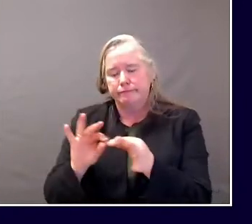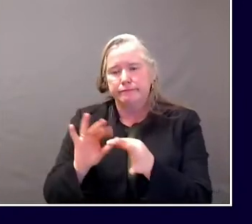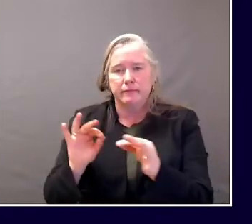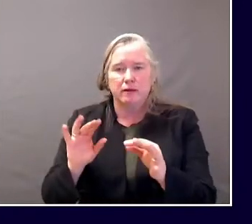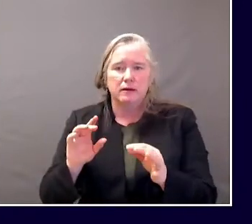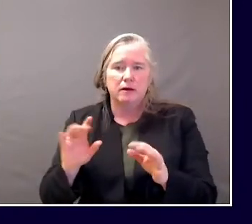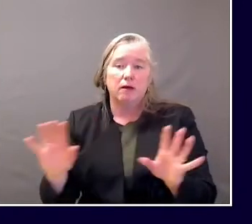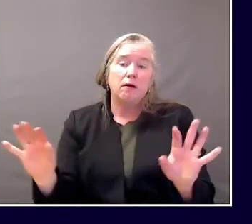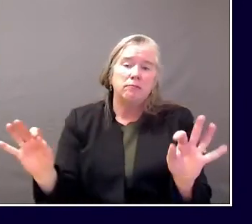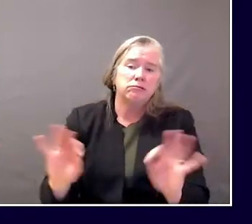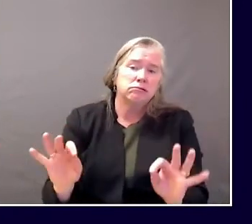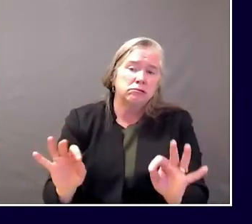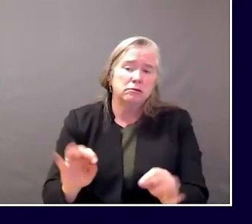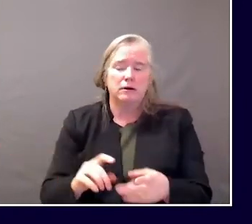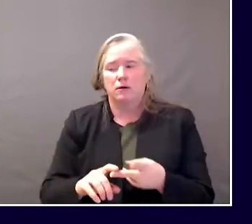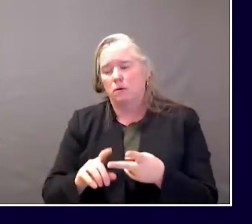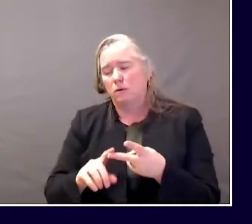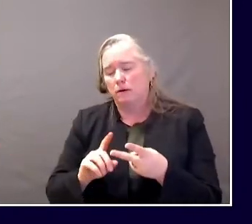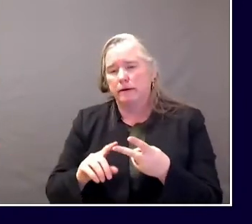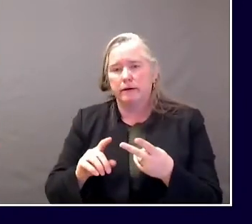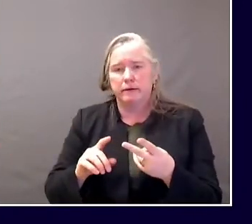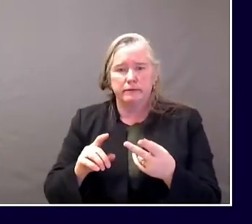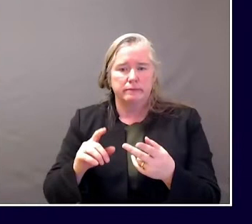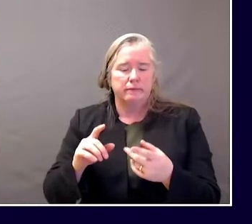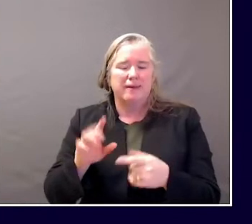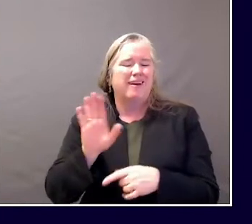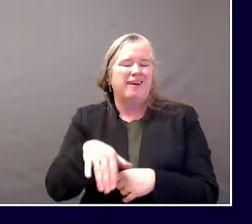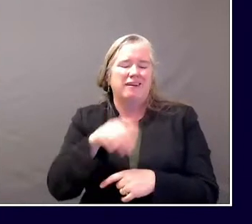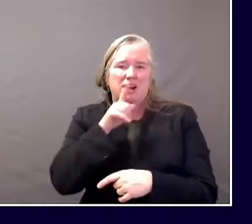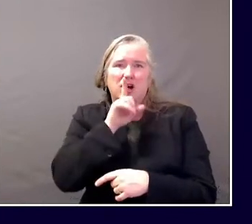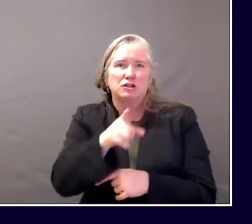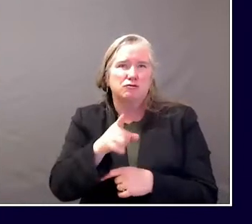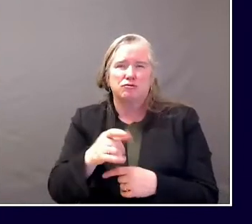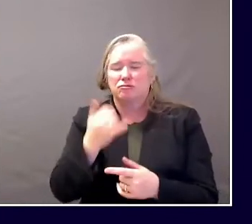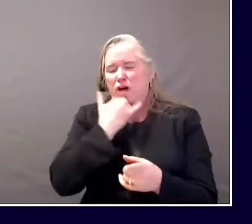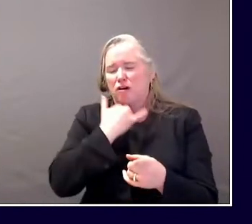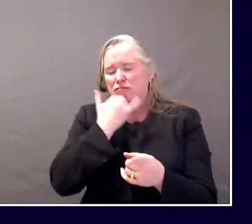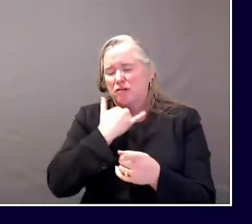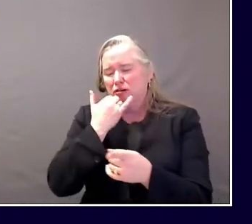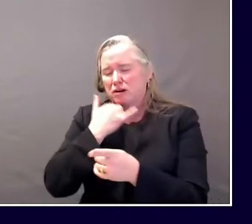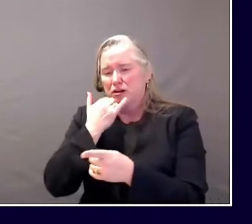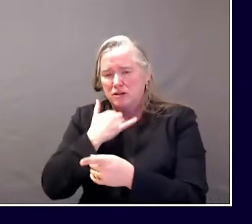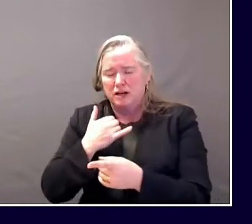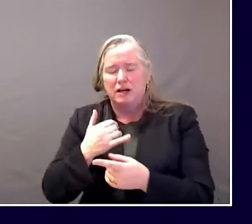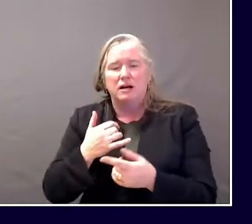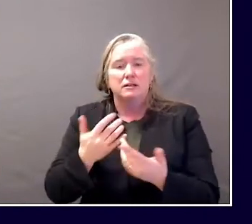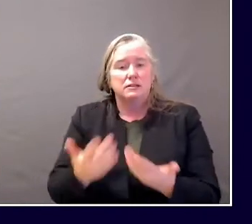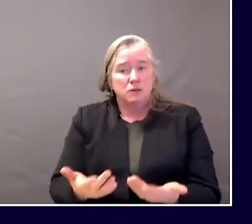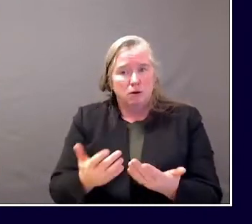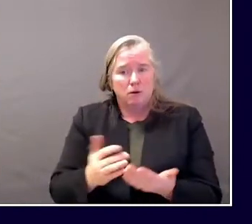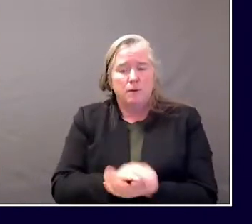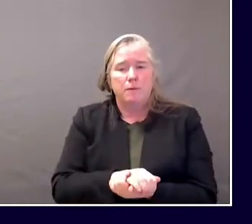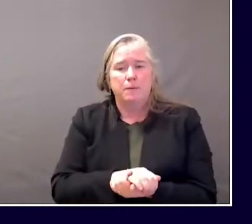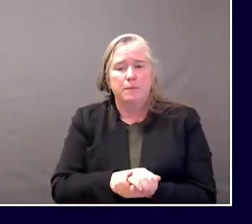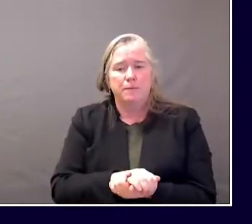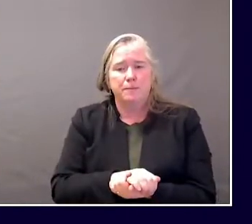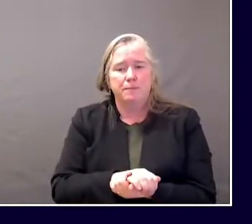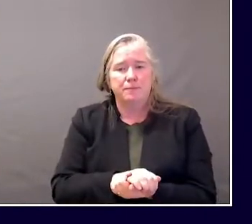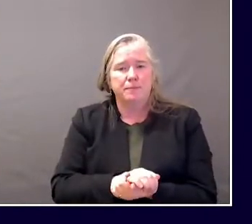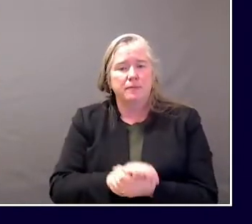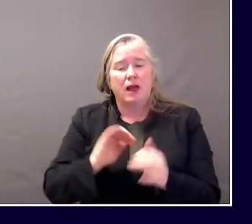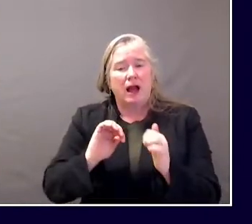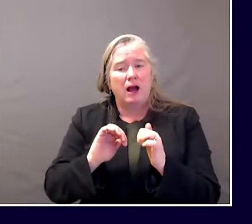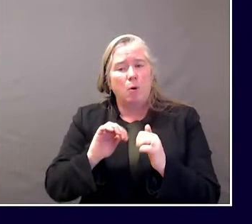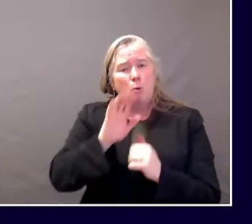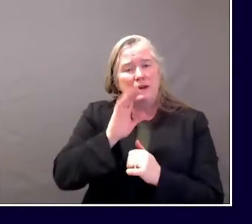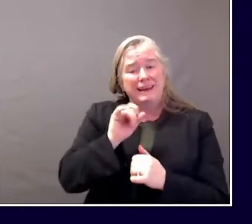the numbers, considering how much higher the numbers are in other states. I'm wondering your message to them, and if the numbers